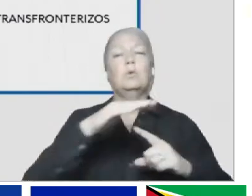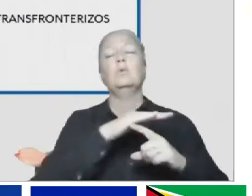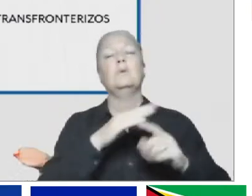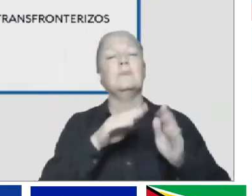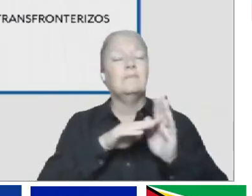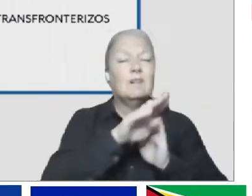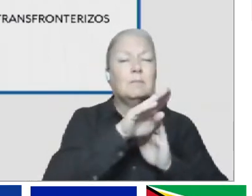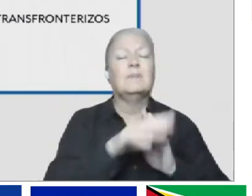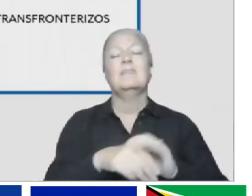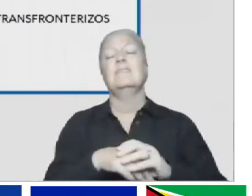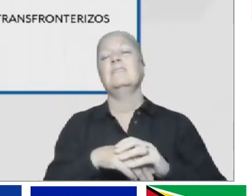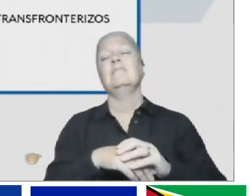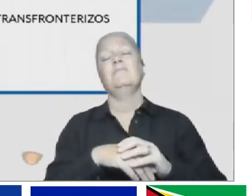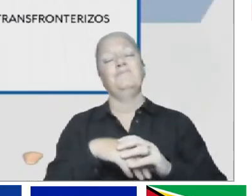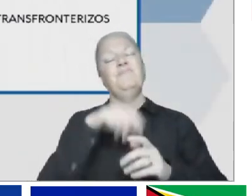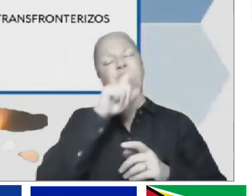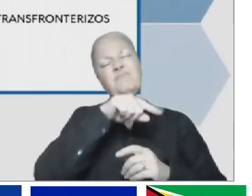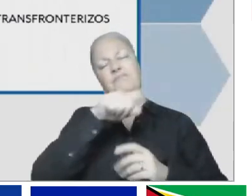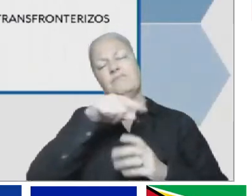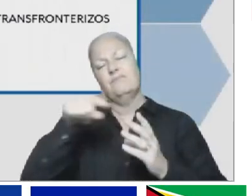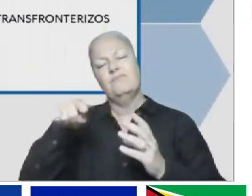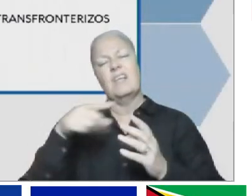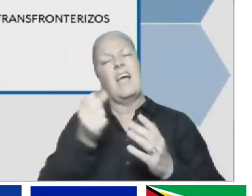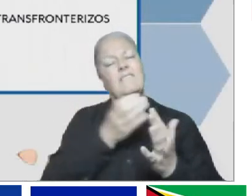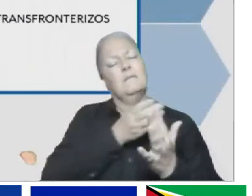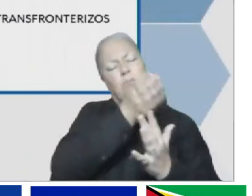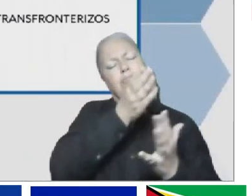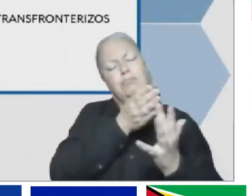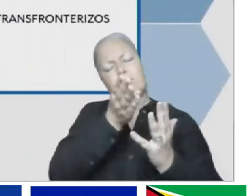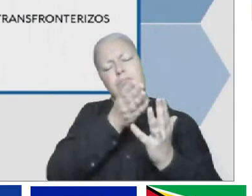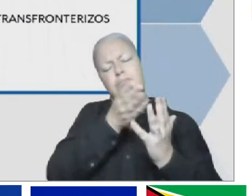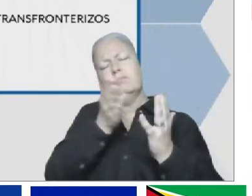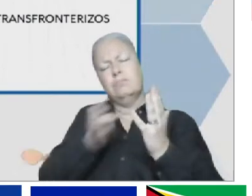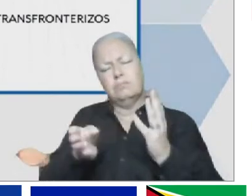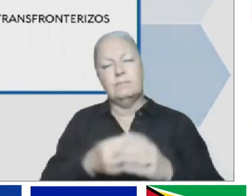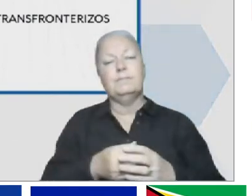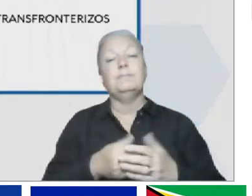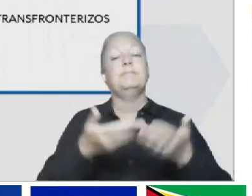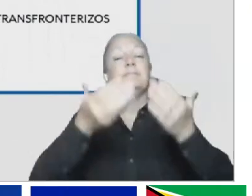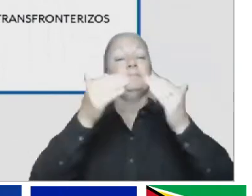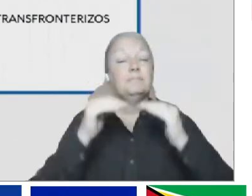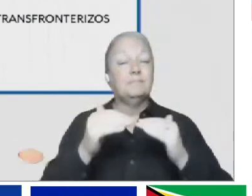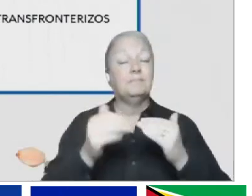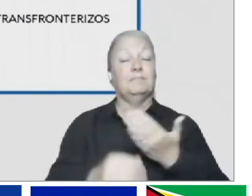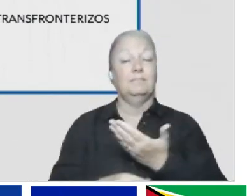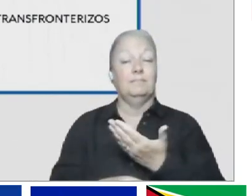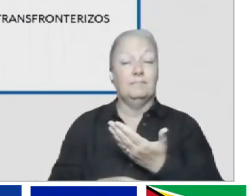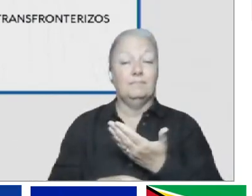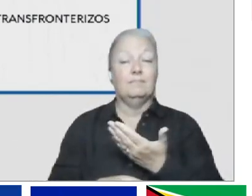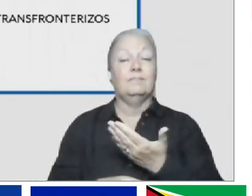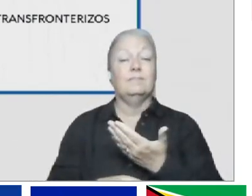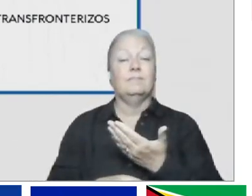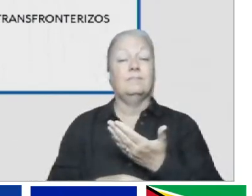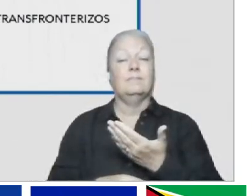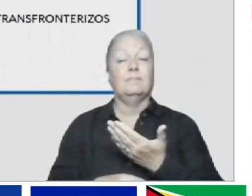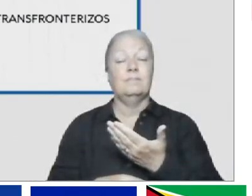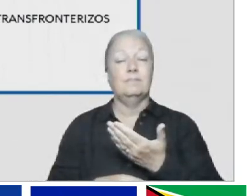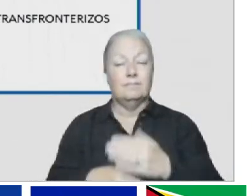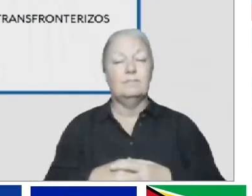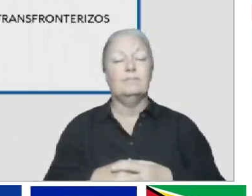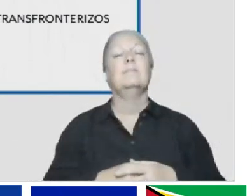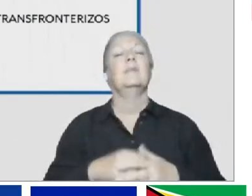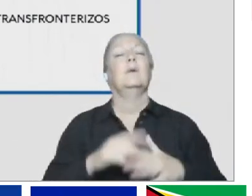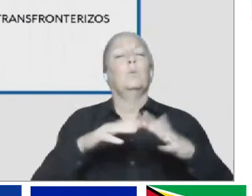the public prosecution. And in the next slide, you will see the second question on lessons learned. One of the lessons